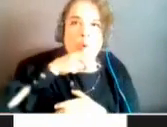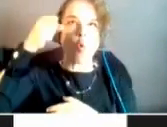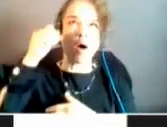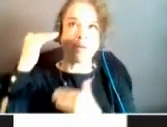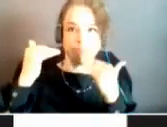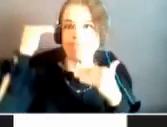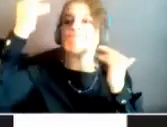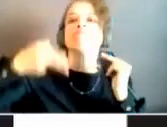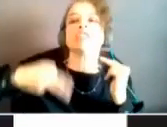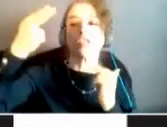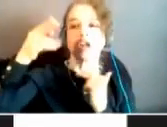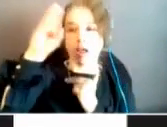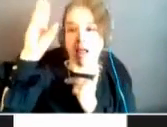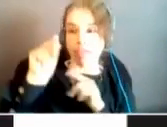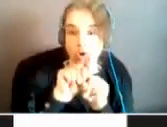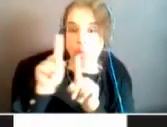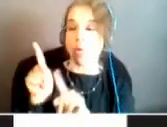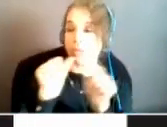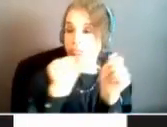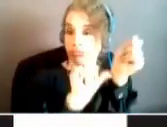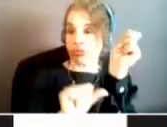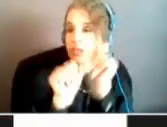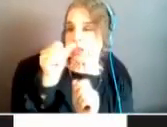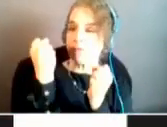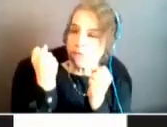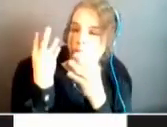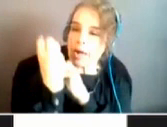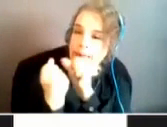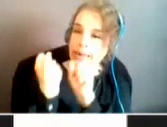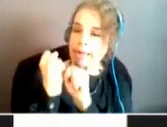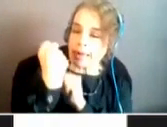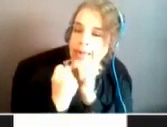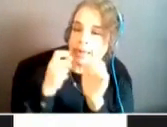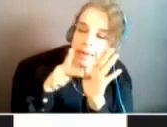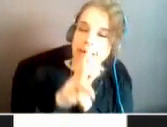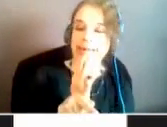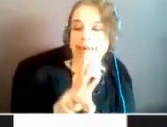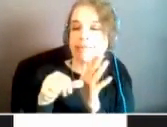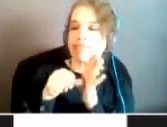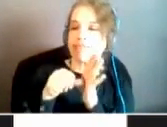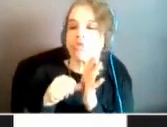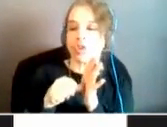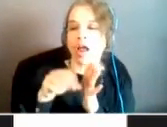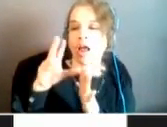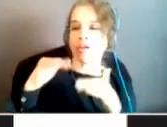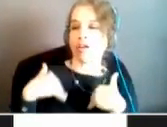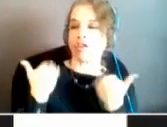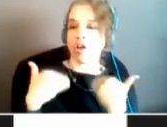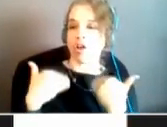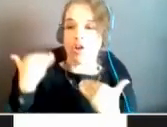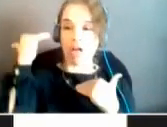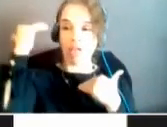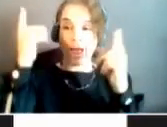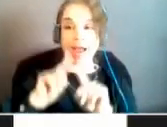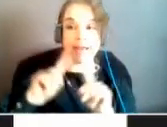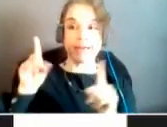do have the highest rate as well. And for many years, most of the suicide prevention emphasis has been on youth and young adults.